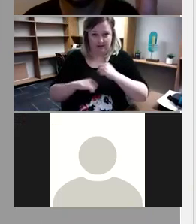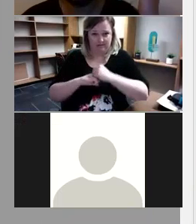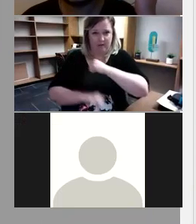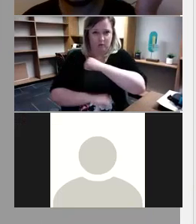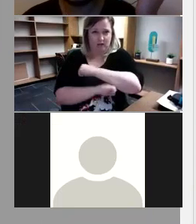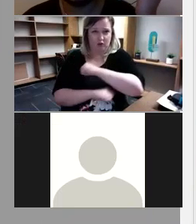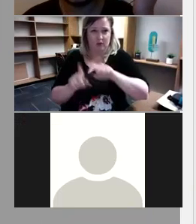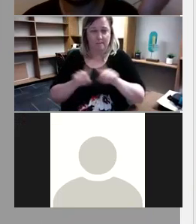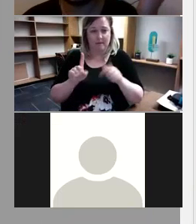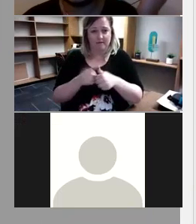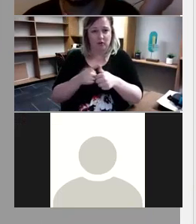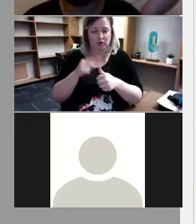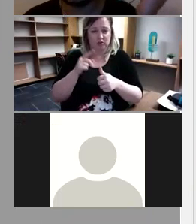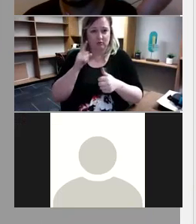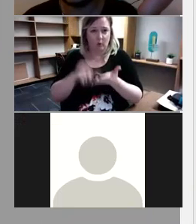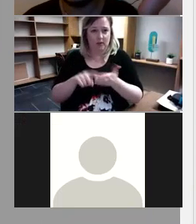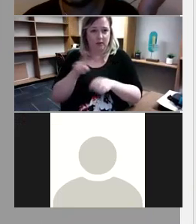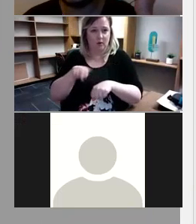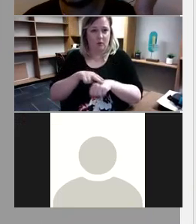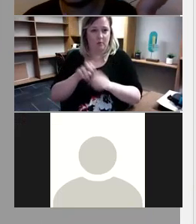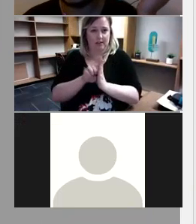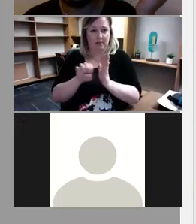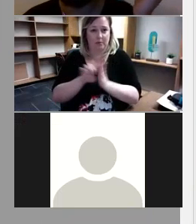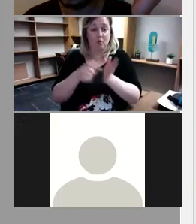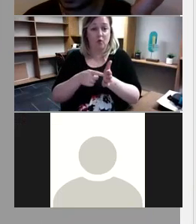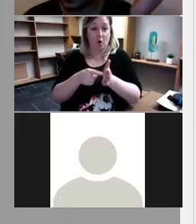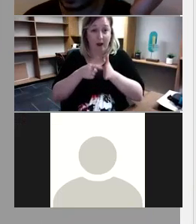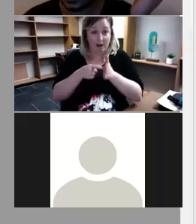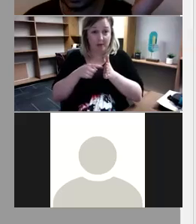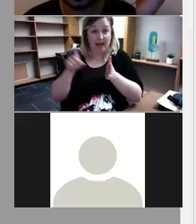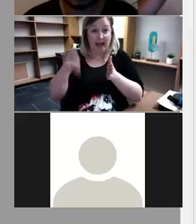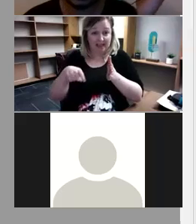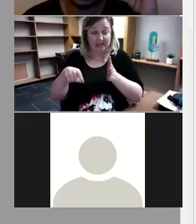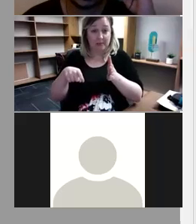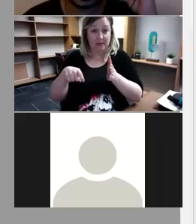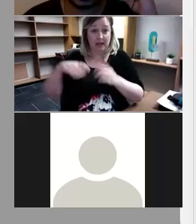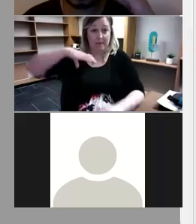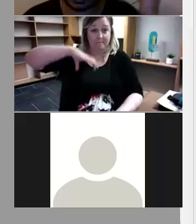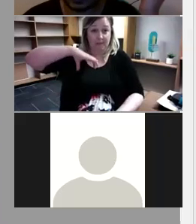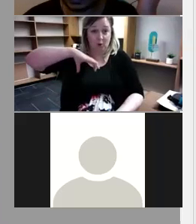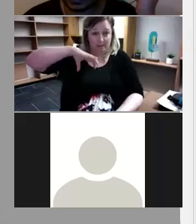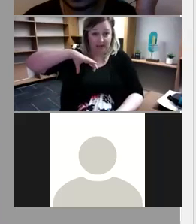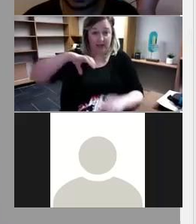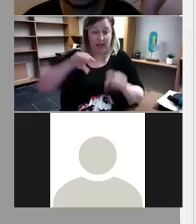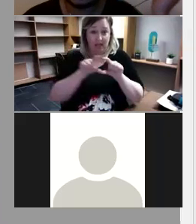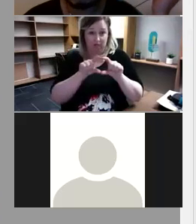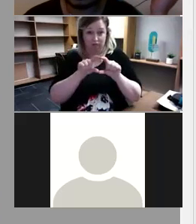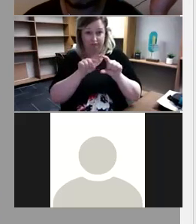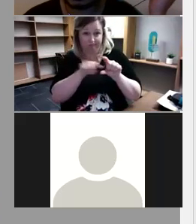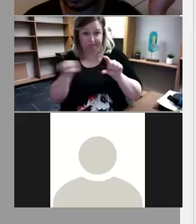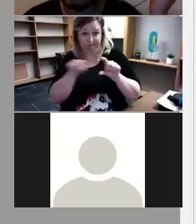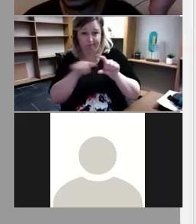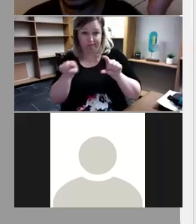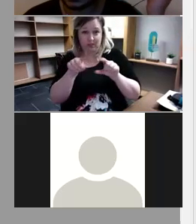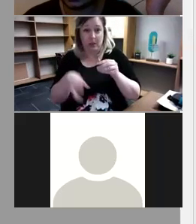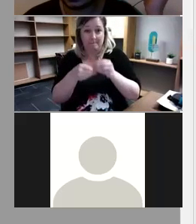example. Case 3 requires that it has to be big omega of n log ba plus of epsilon. So everything else is fine. And if